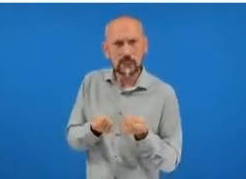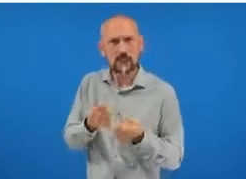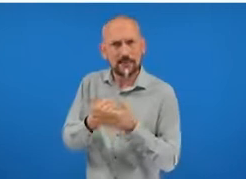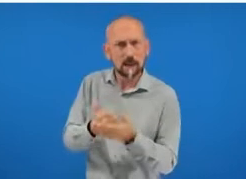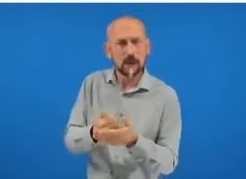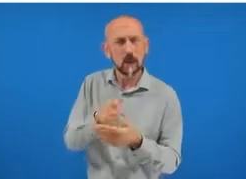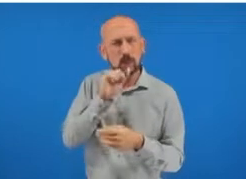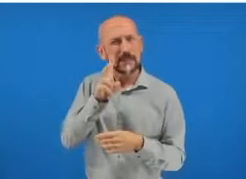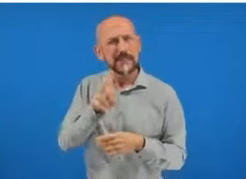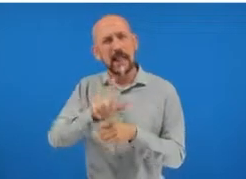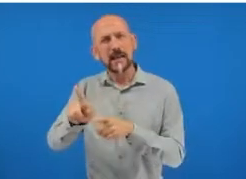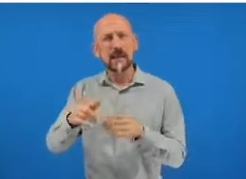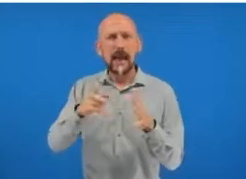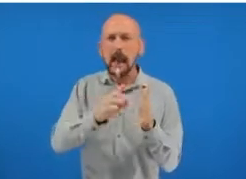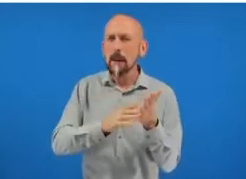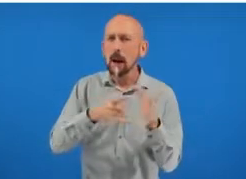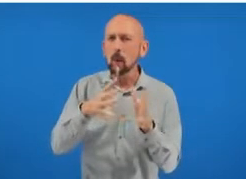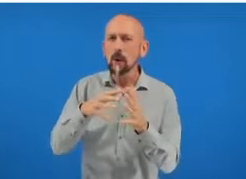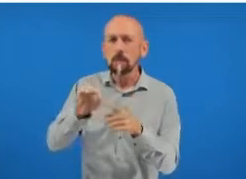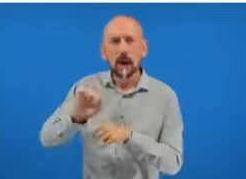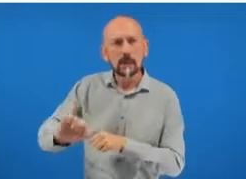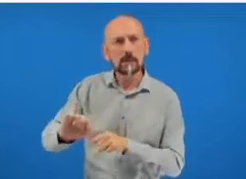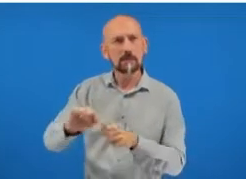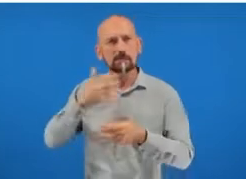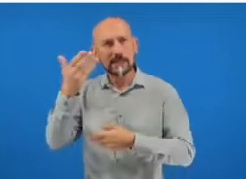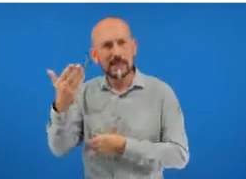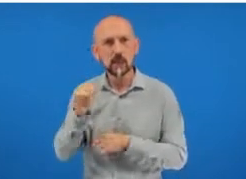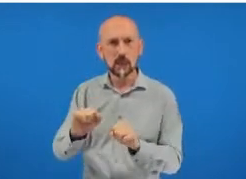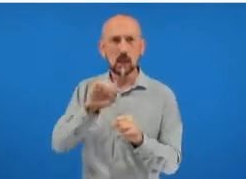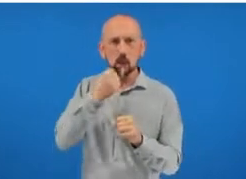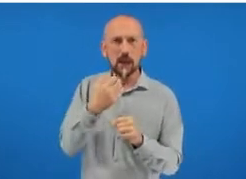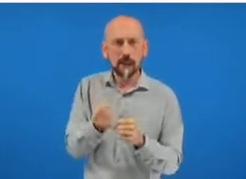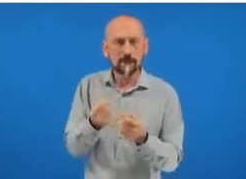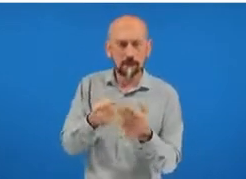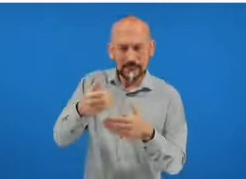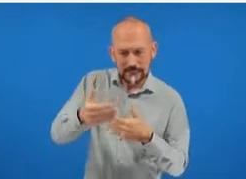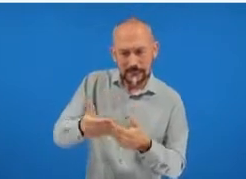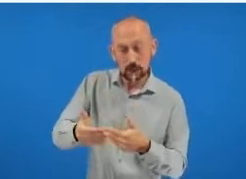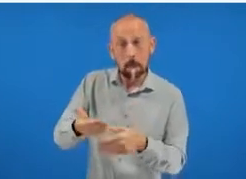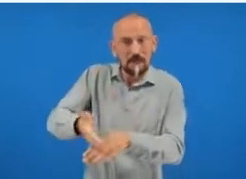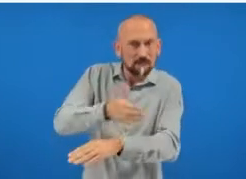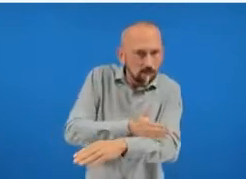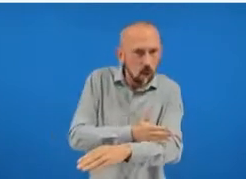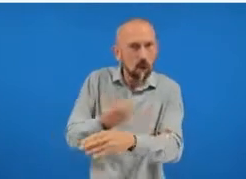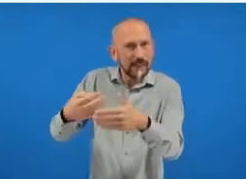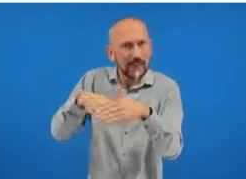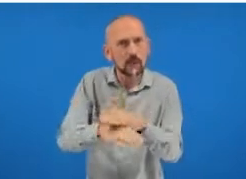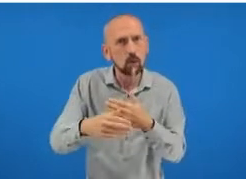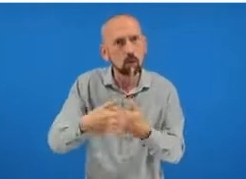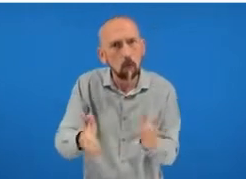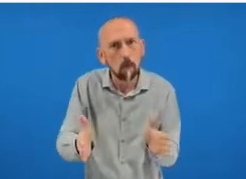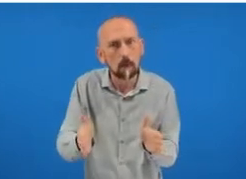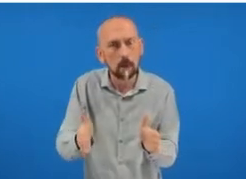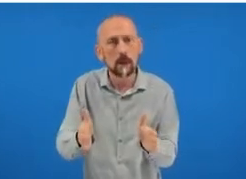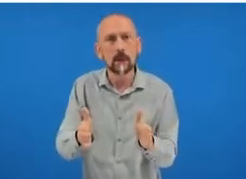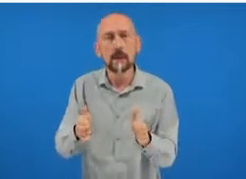completed before the session, the therapist can look at them just before the patient comes into the room and then use that information to help guide the